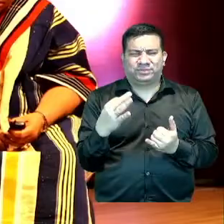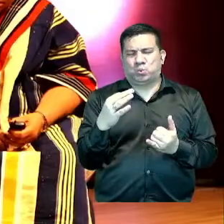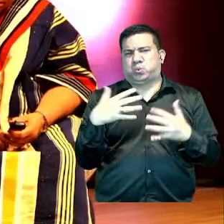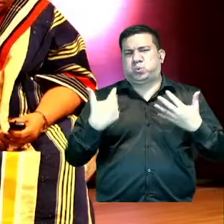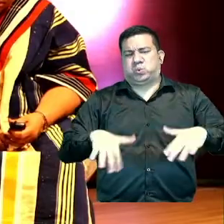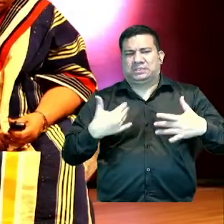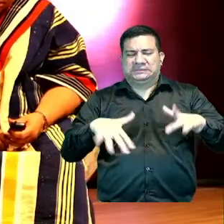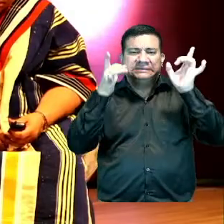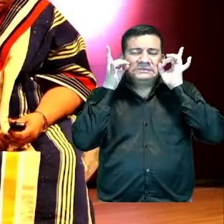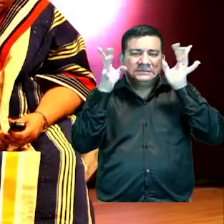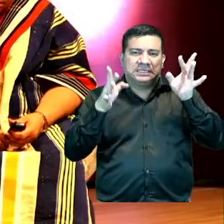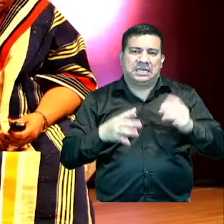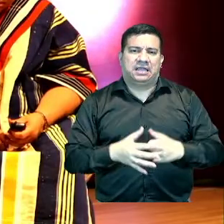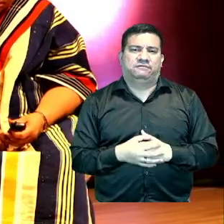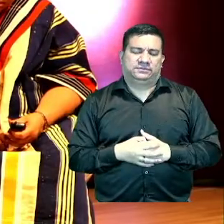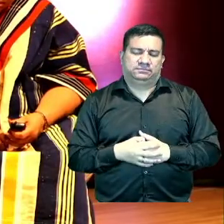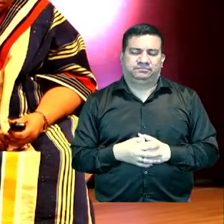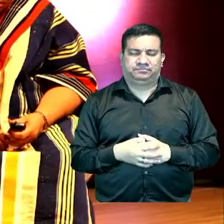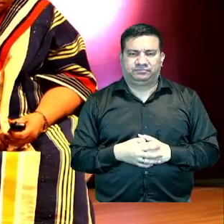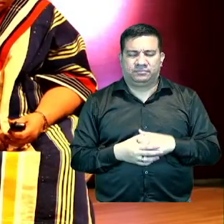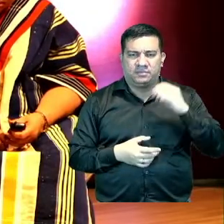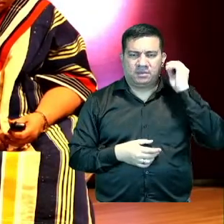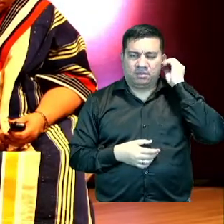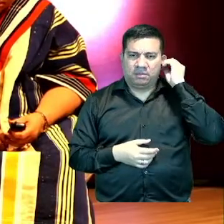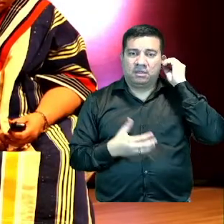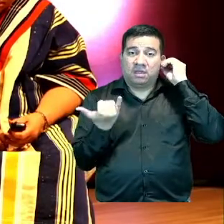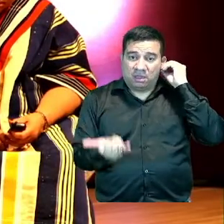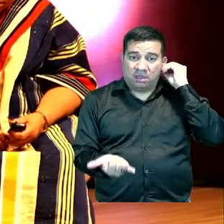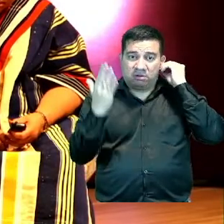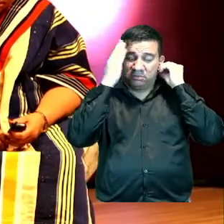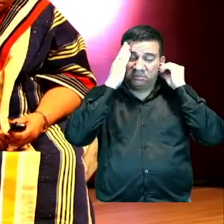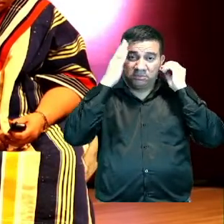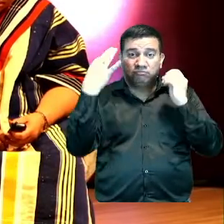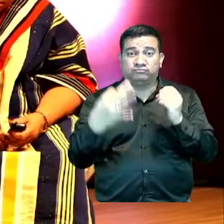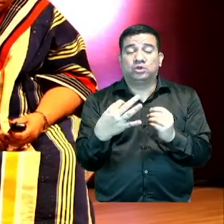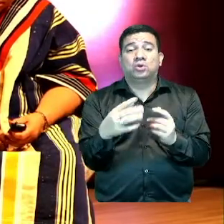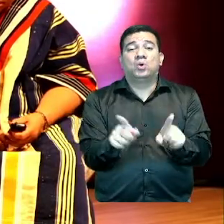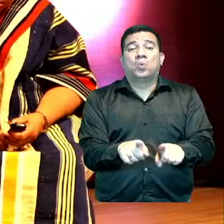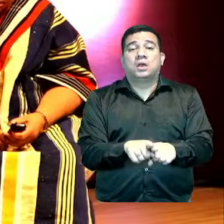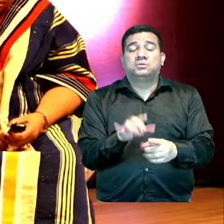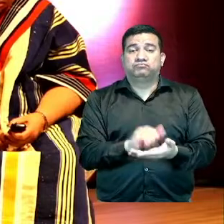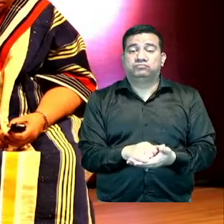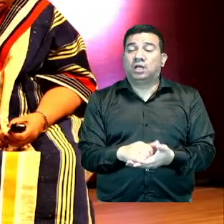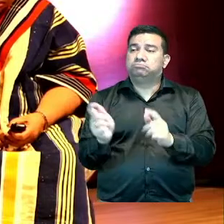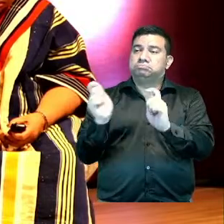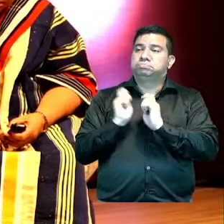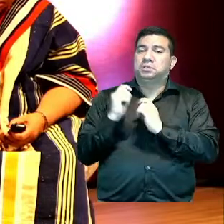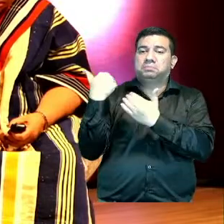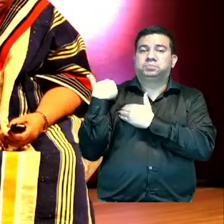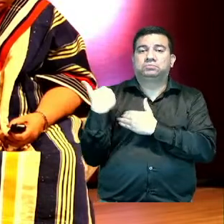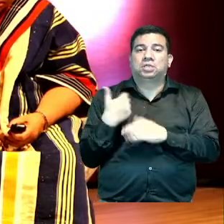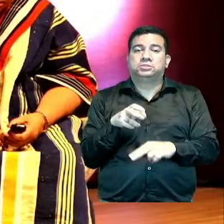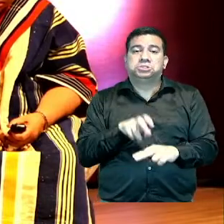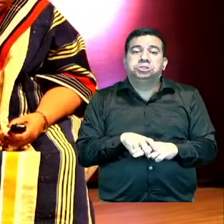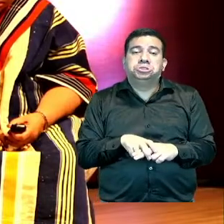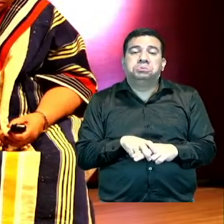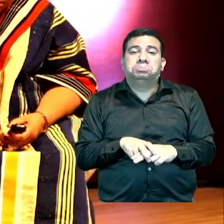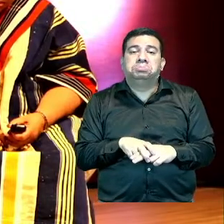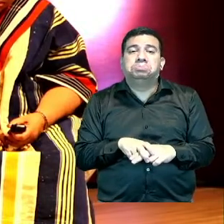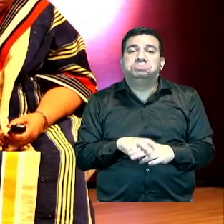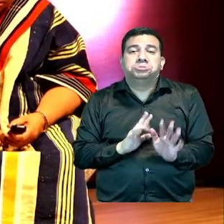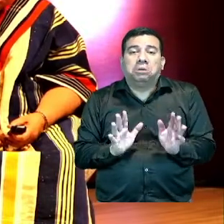people, has had to live in this country for so long. That's why I arrived here. Not to sit on a